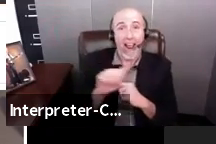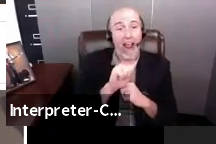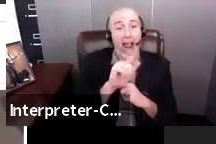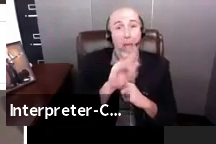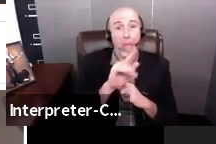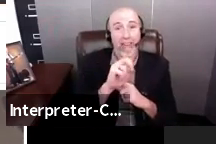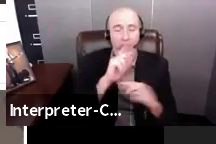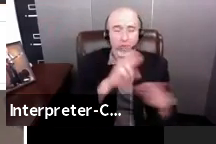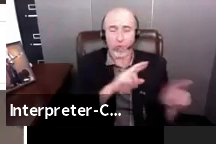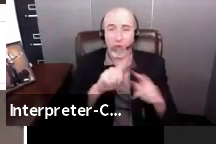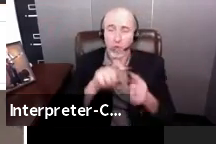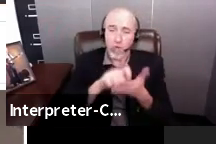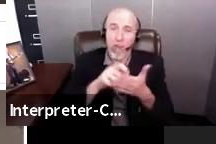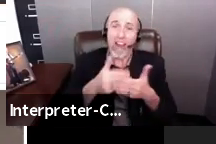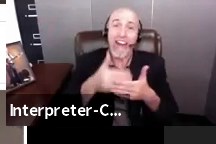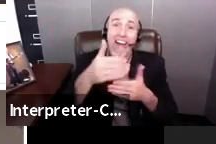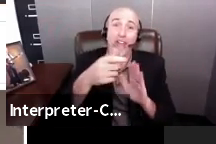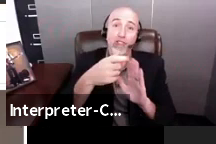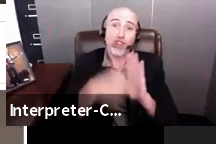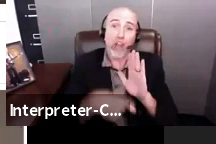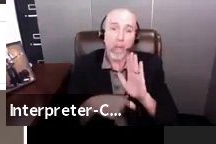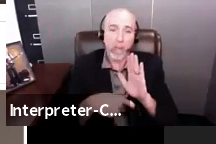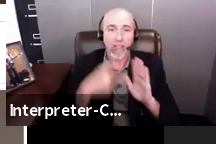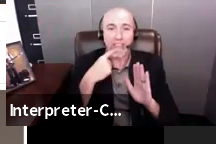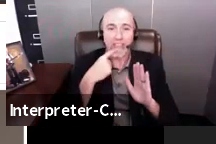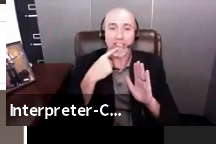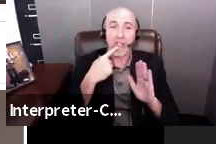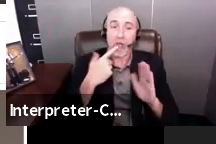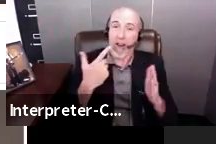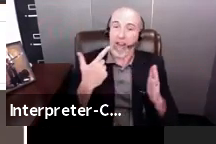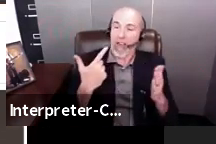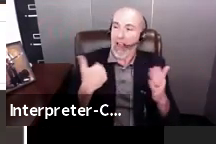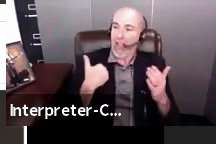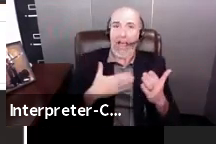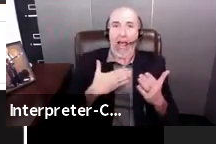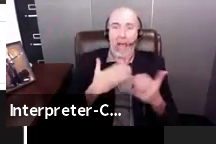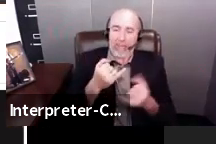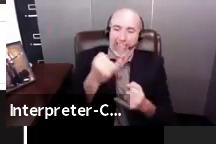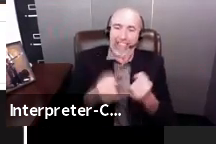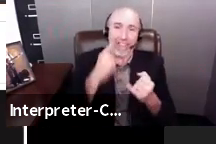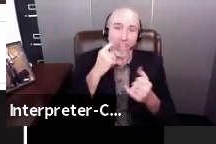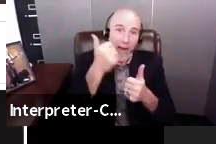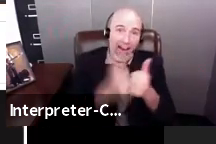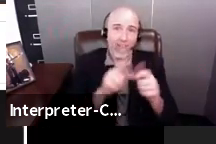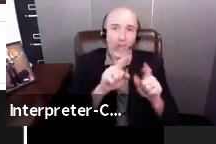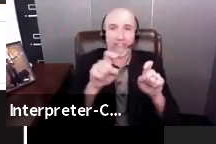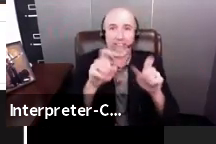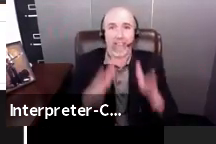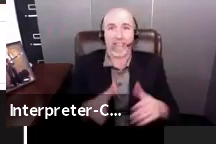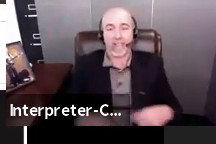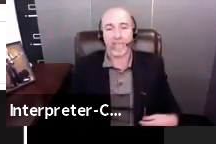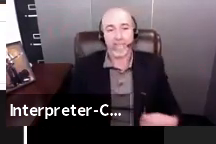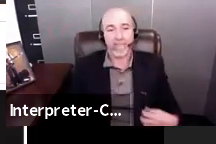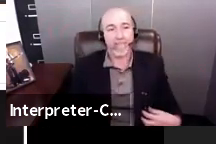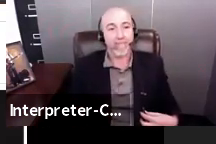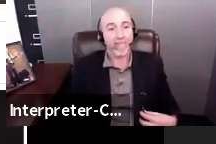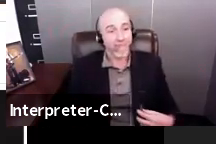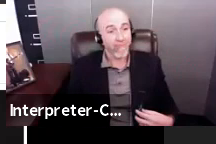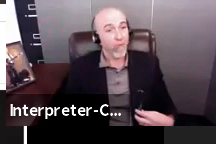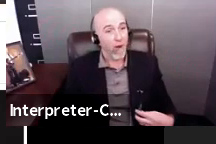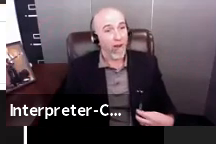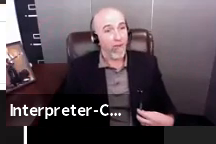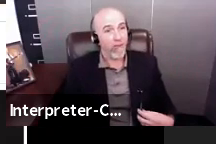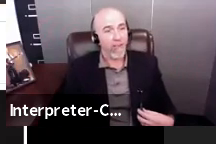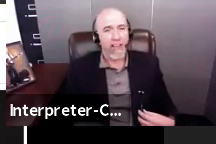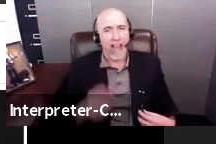the next chapter in a story that includes a happy ending for every Texan. All right. It's important